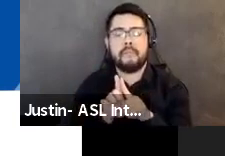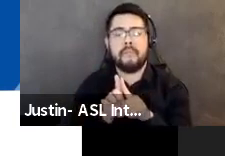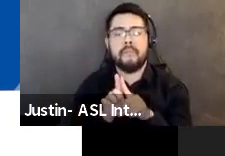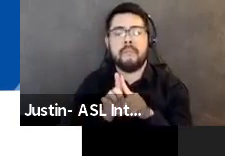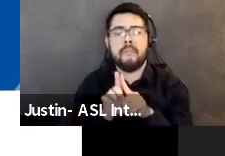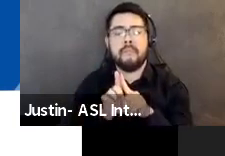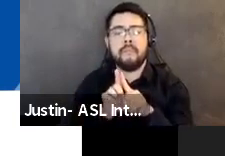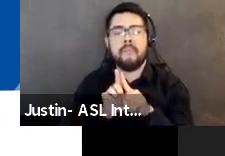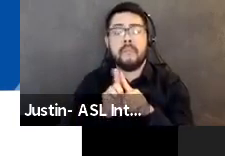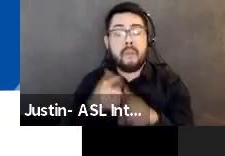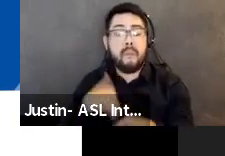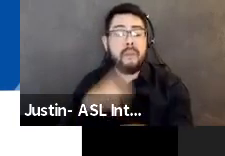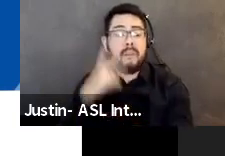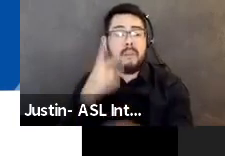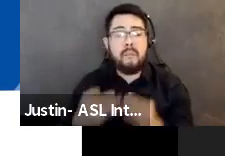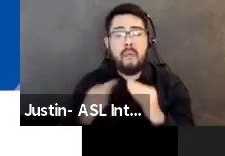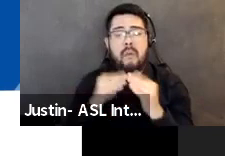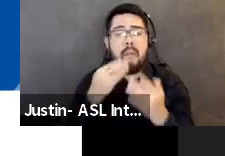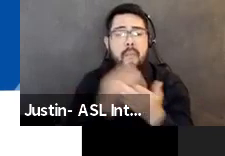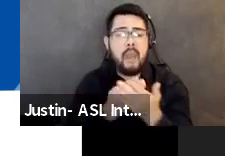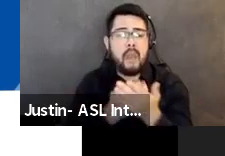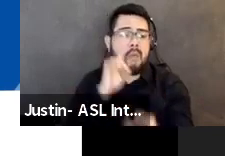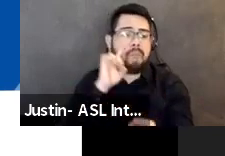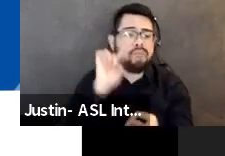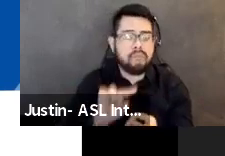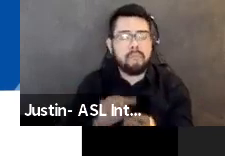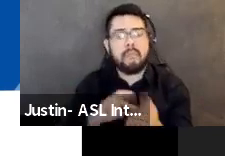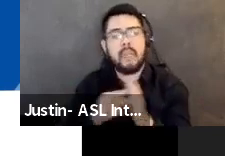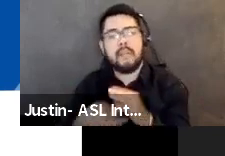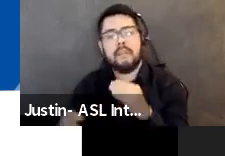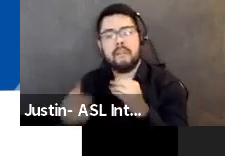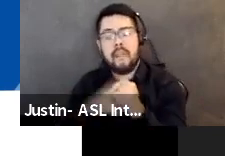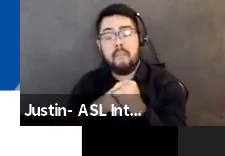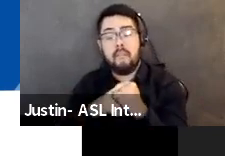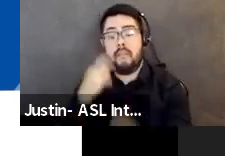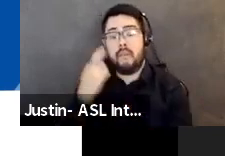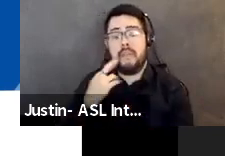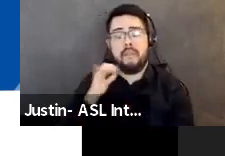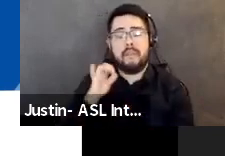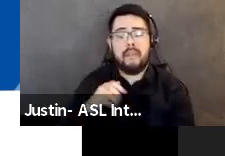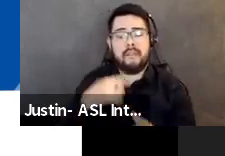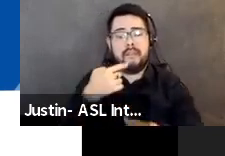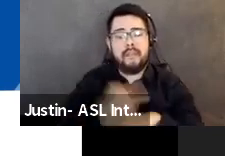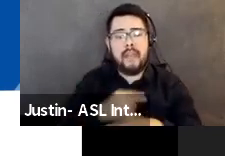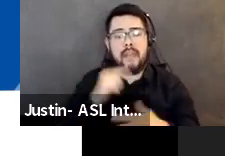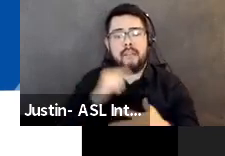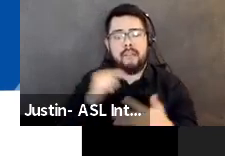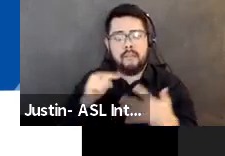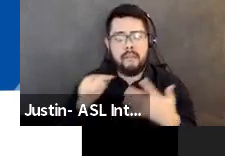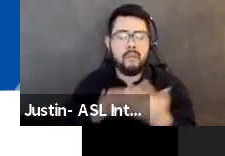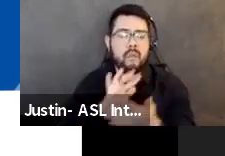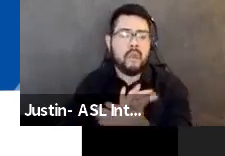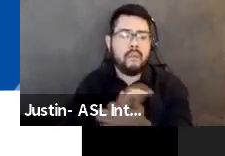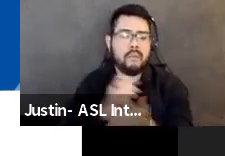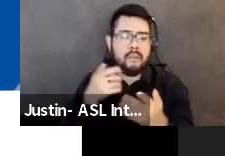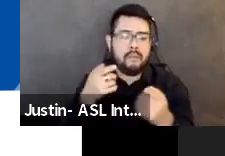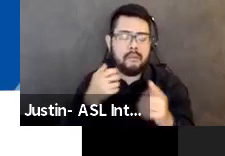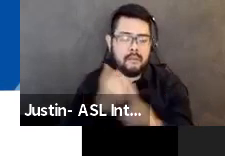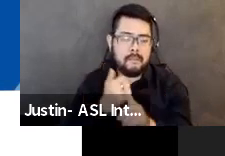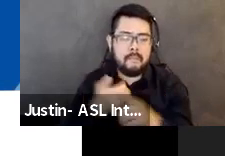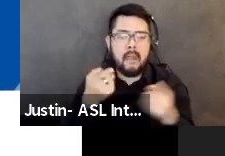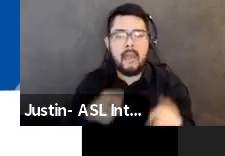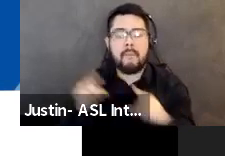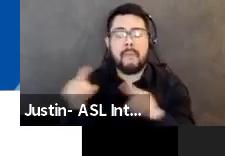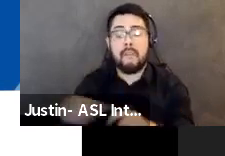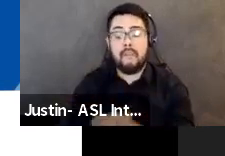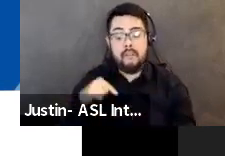significant savings and reductions of costs based on billings for only those days where schools are in session uh this